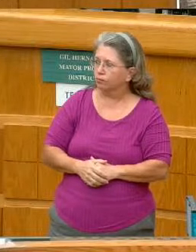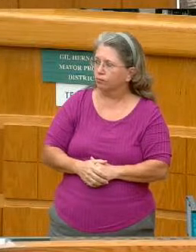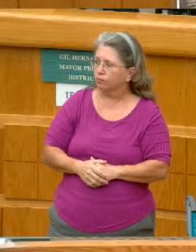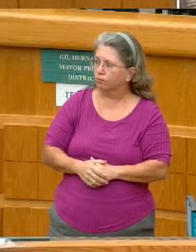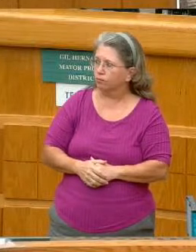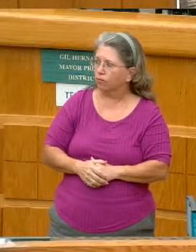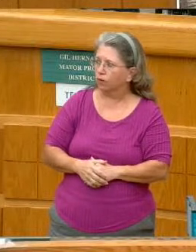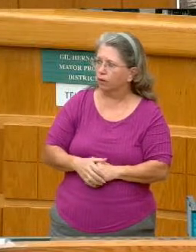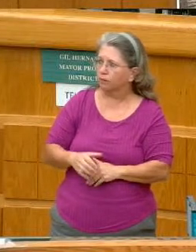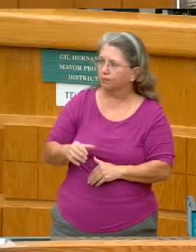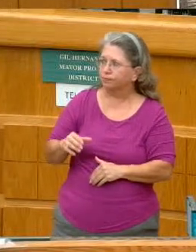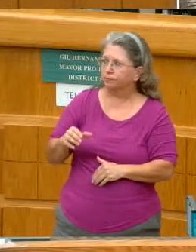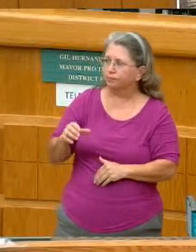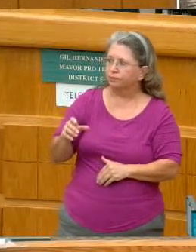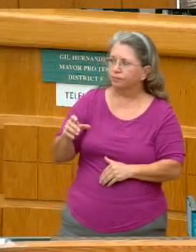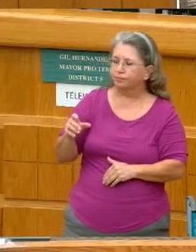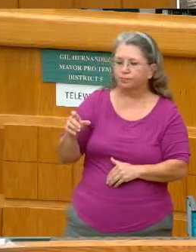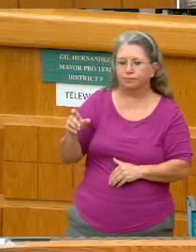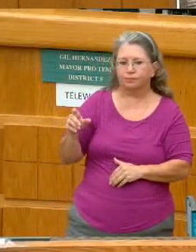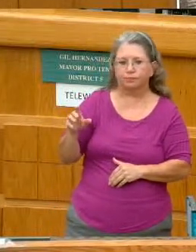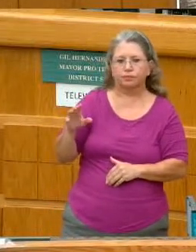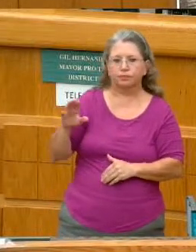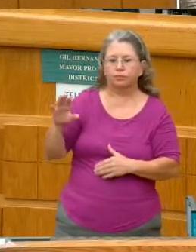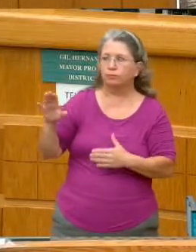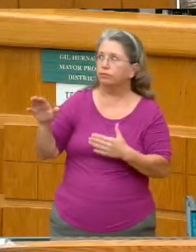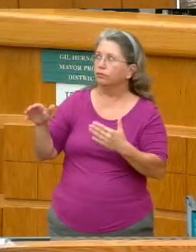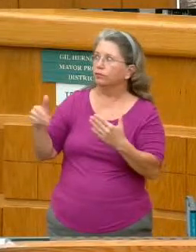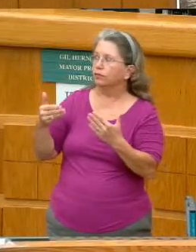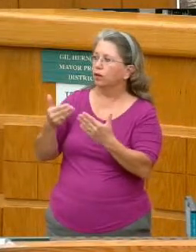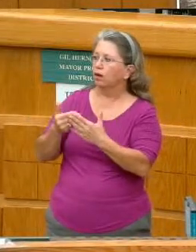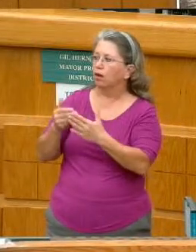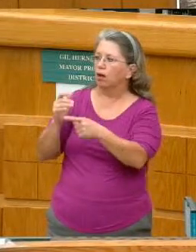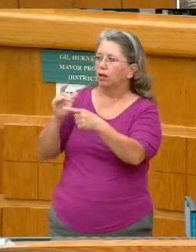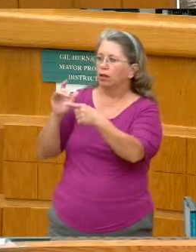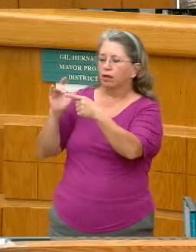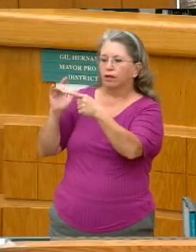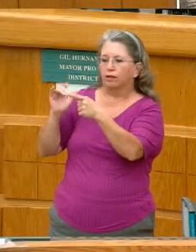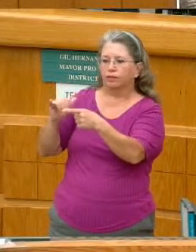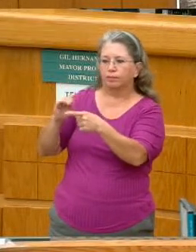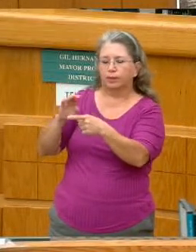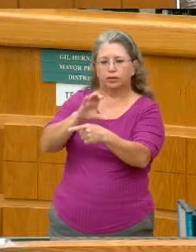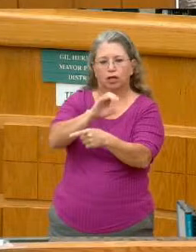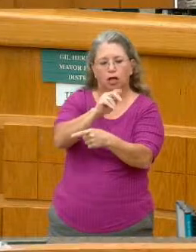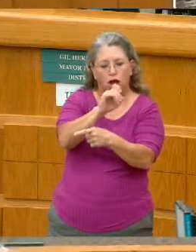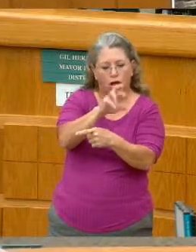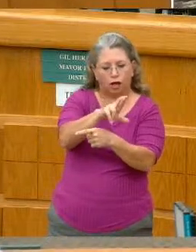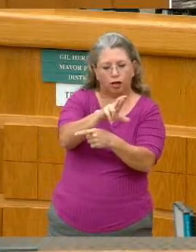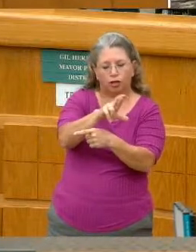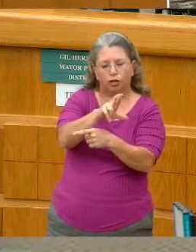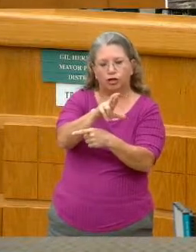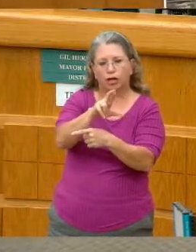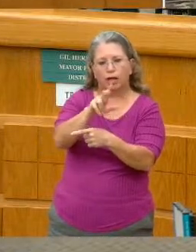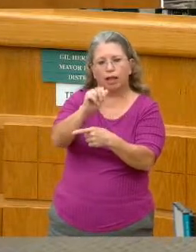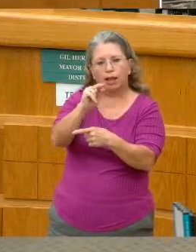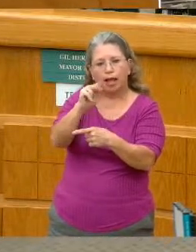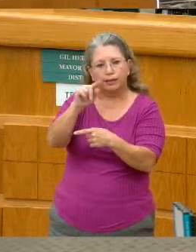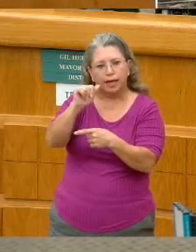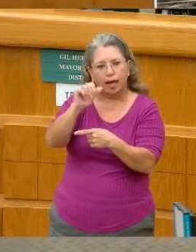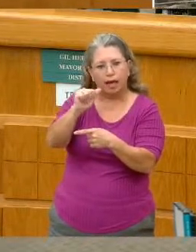So basically, all of the operational beaches, Cotter Street, Beach Street,